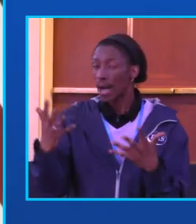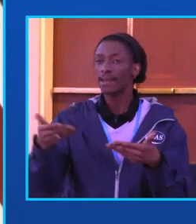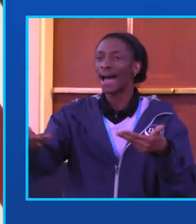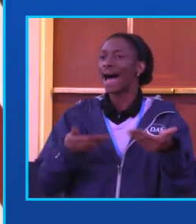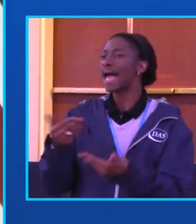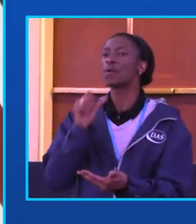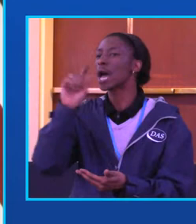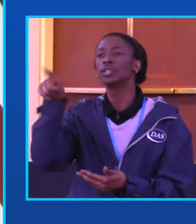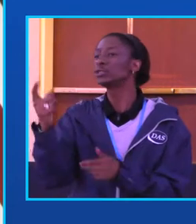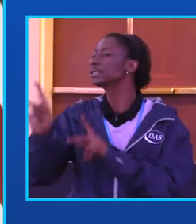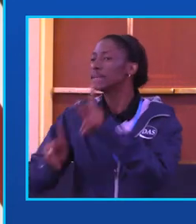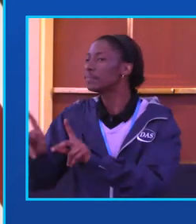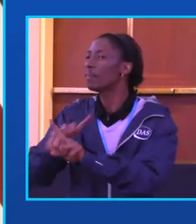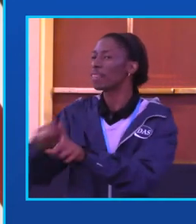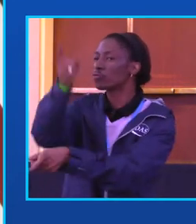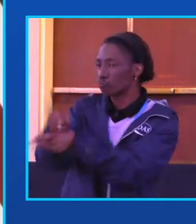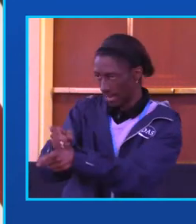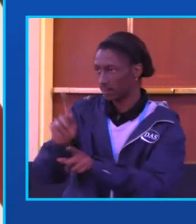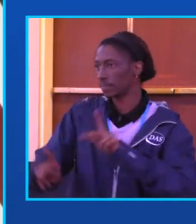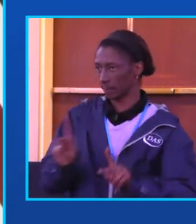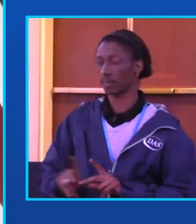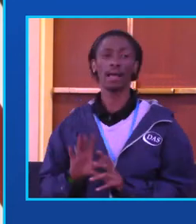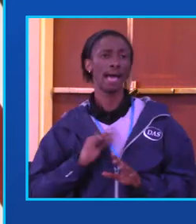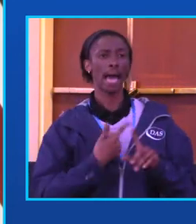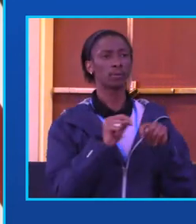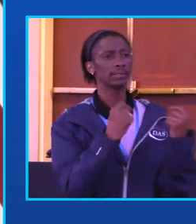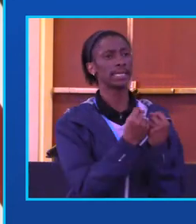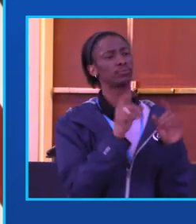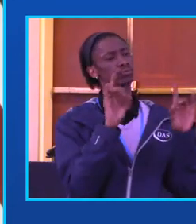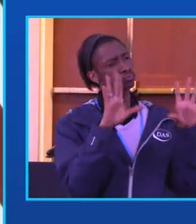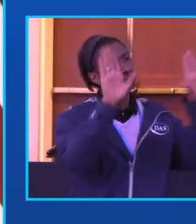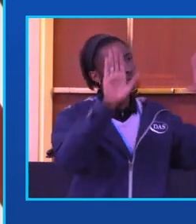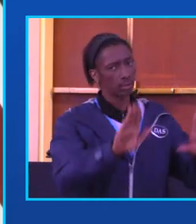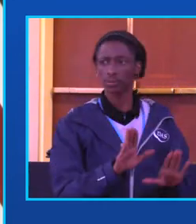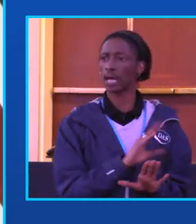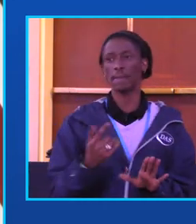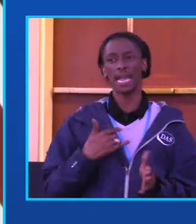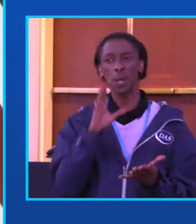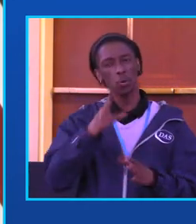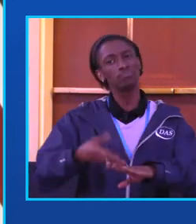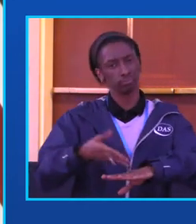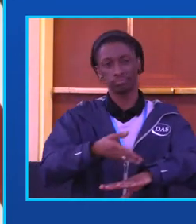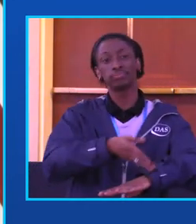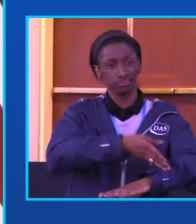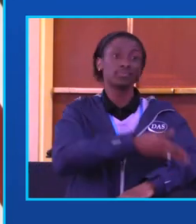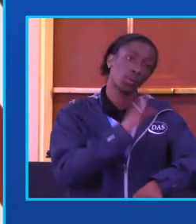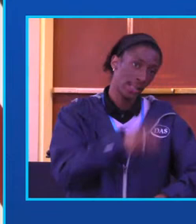just people, but the right people. Our team is incredible, and it's just going to keep getting better.